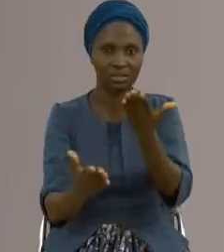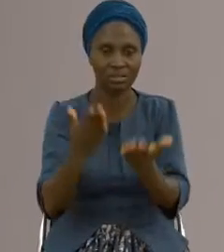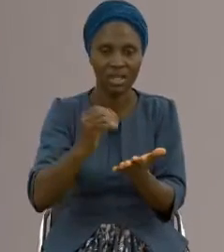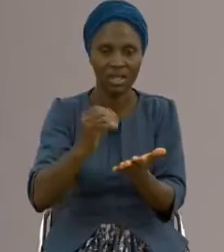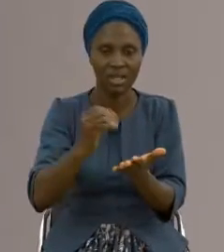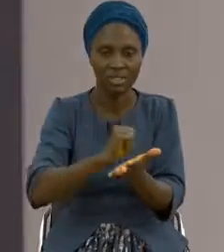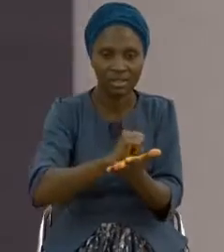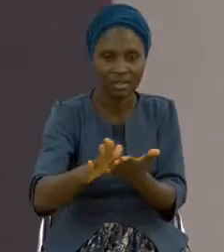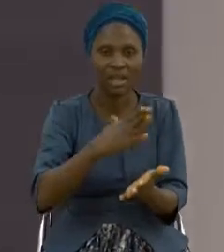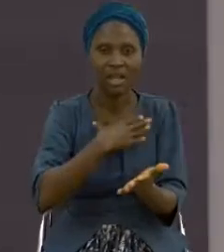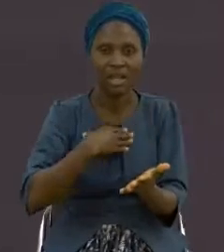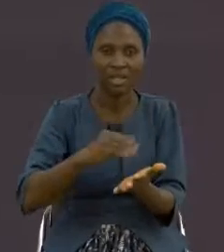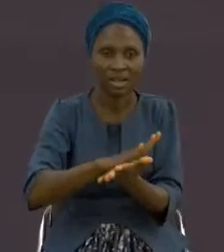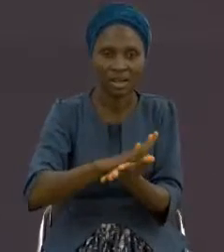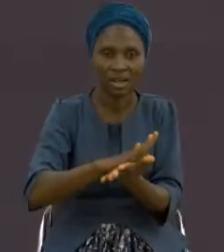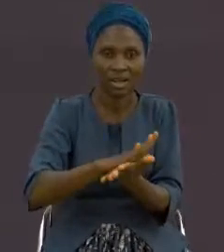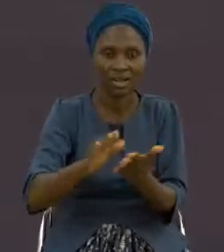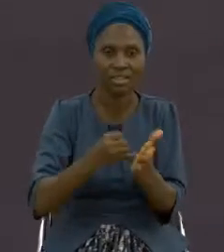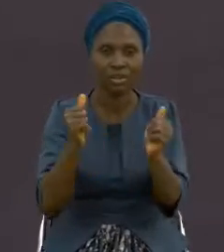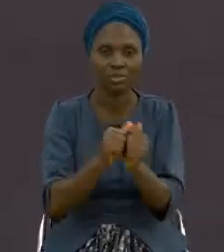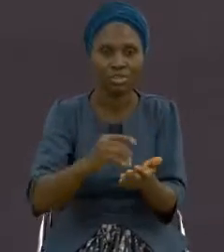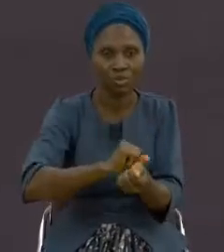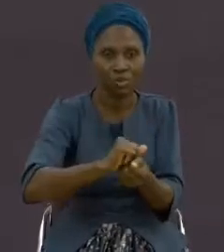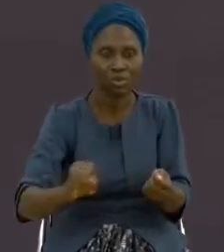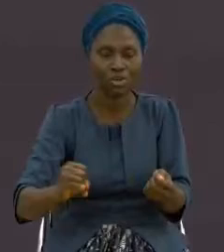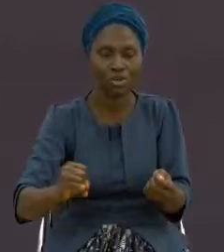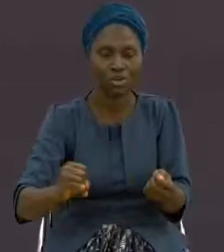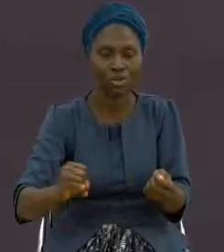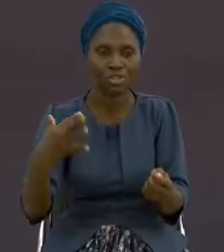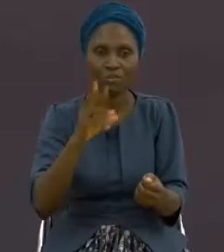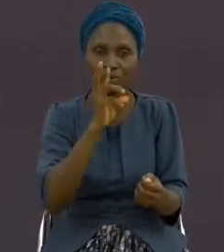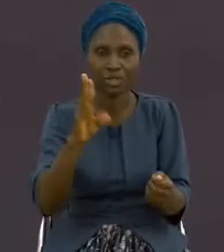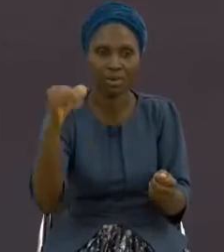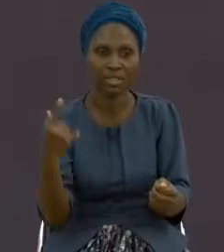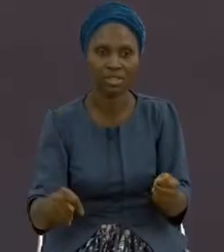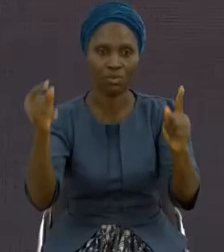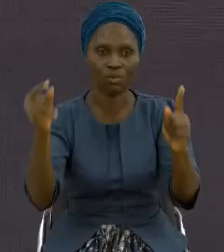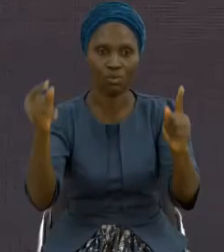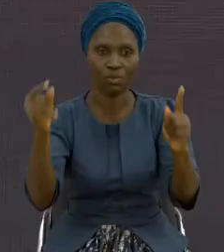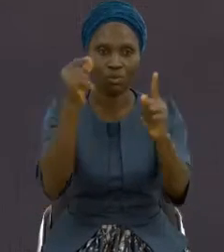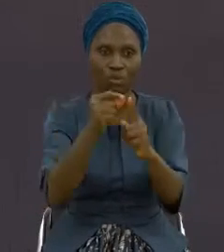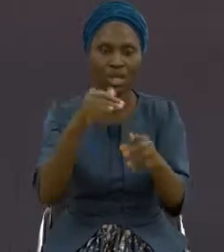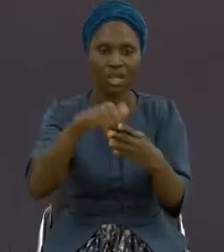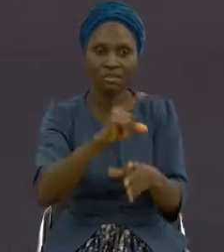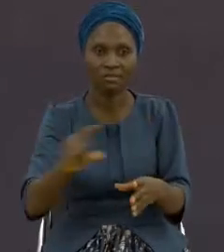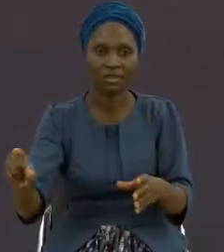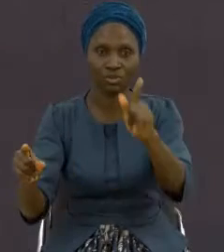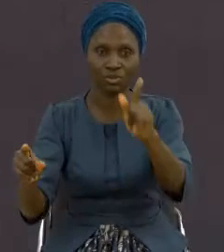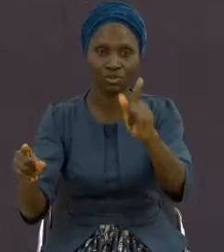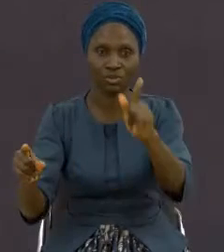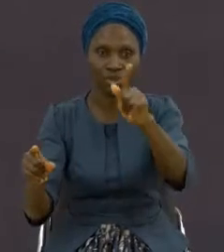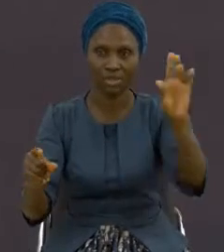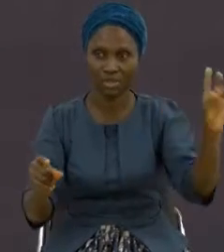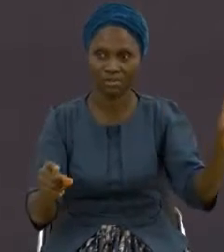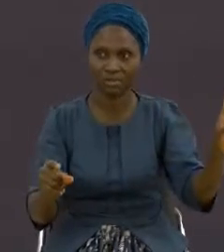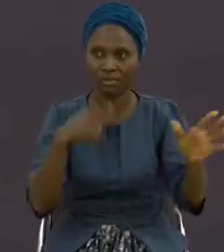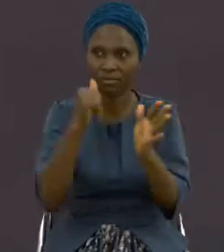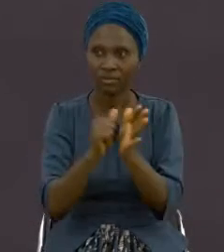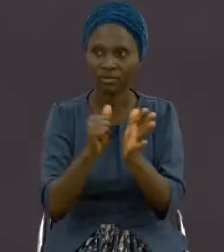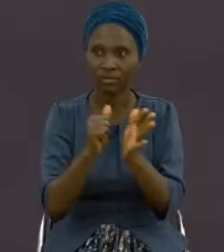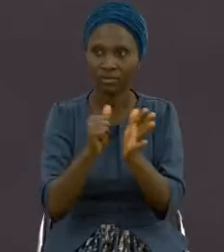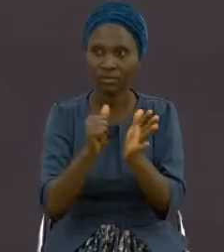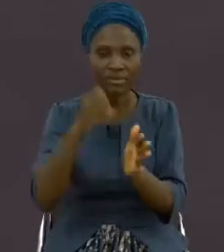word. In verse 27, it says that he might present it to himself,